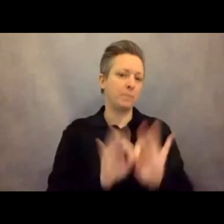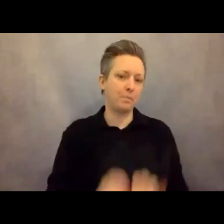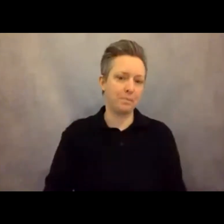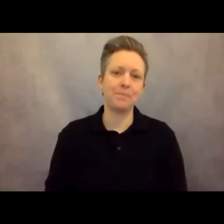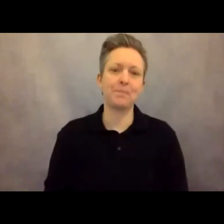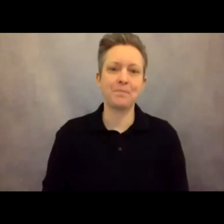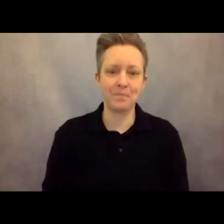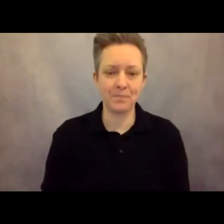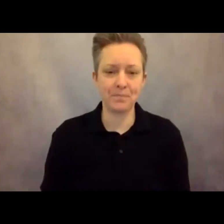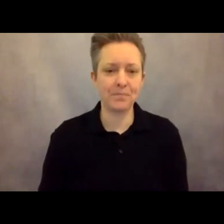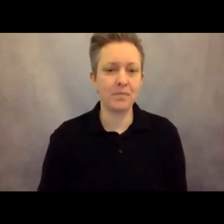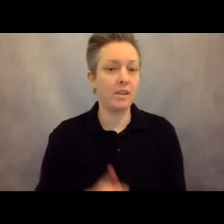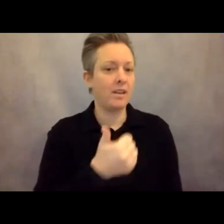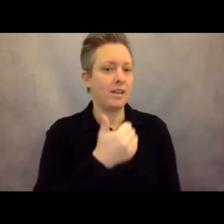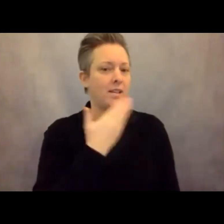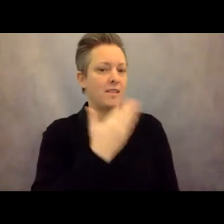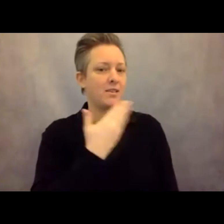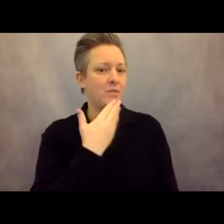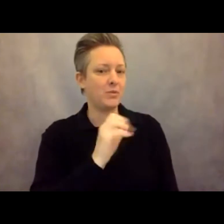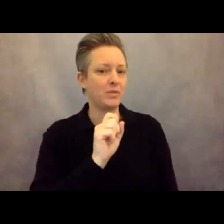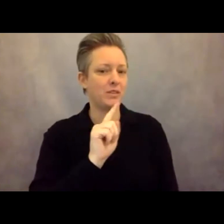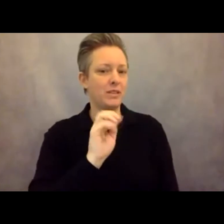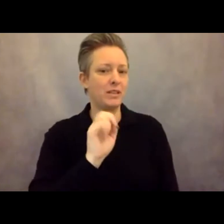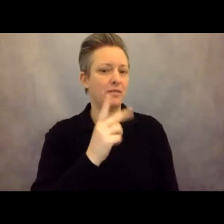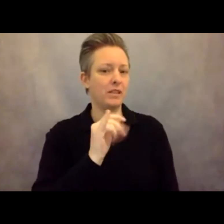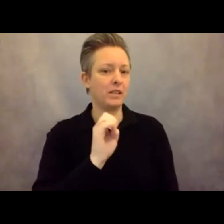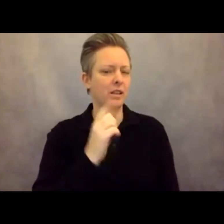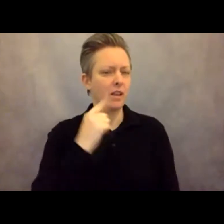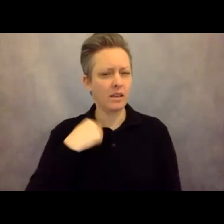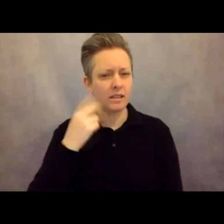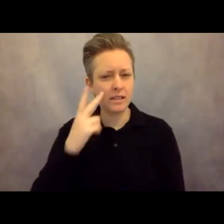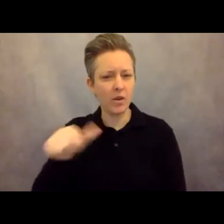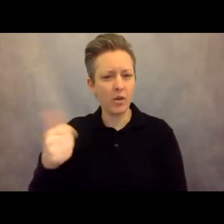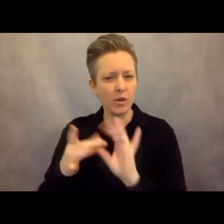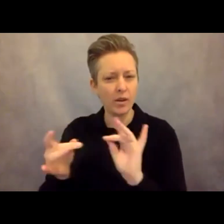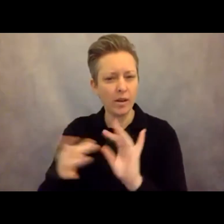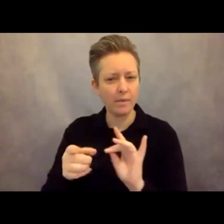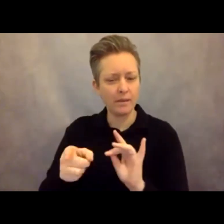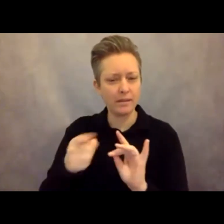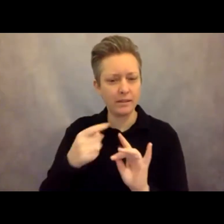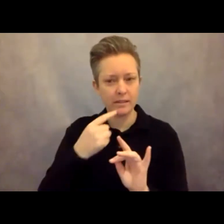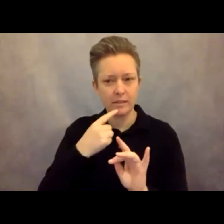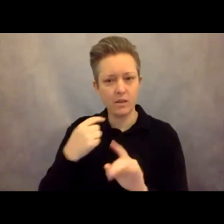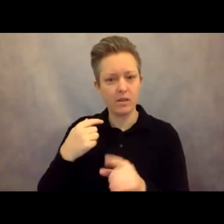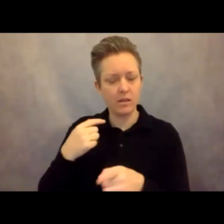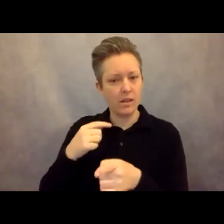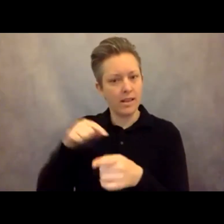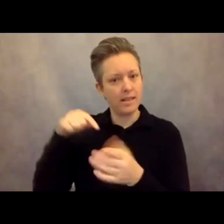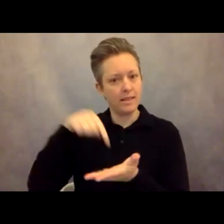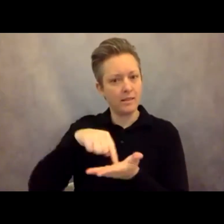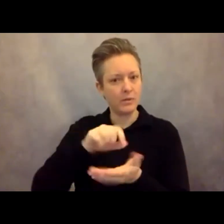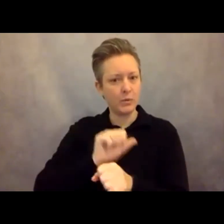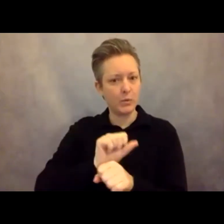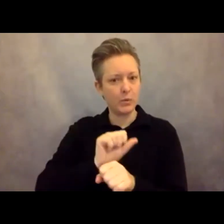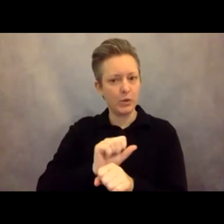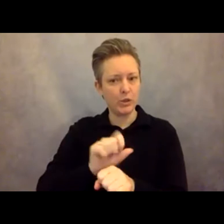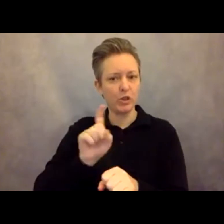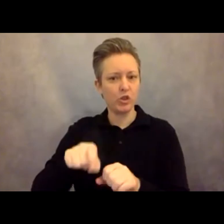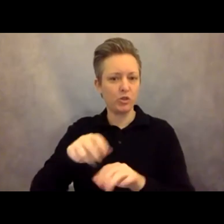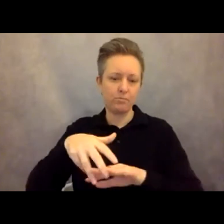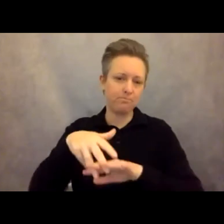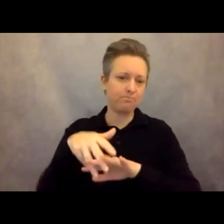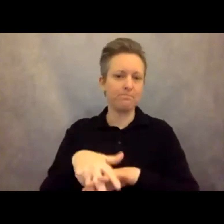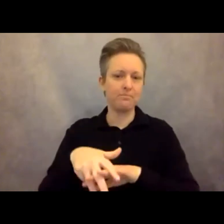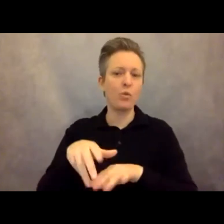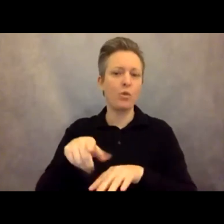Stephanie. I saw another comment come through. I feel like this should be embedded in the work we do as DVSV advocates,